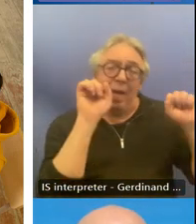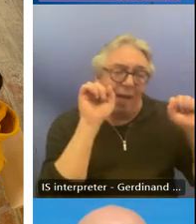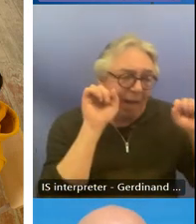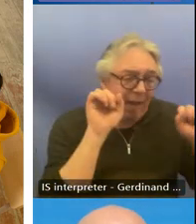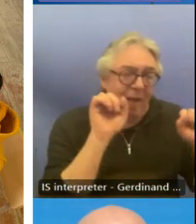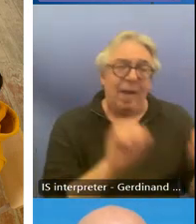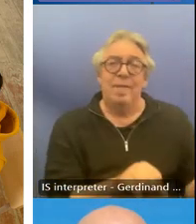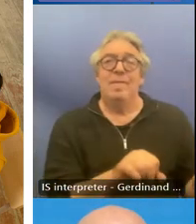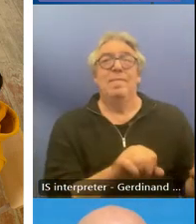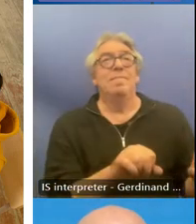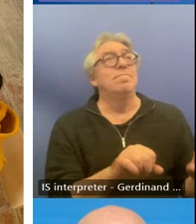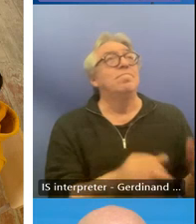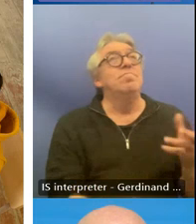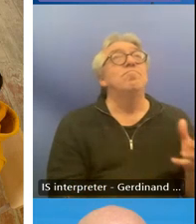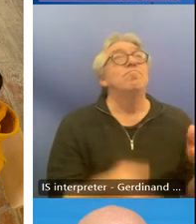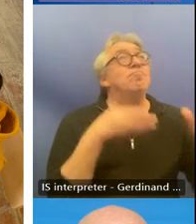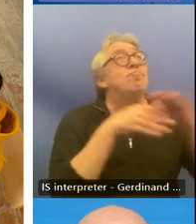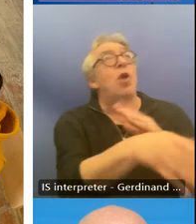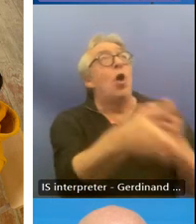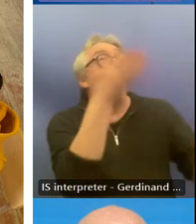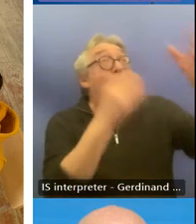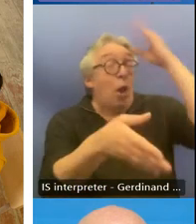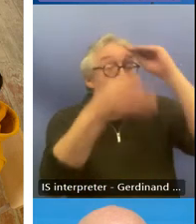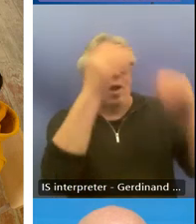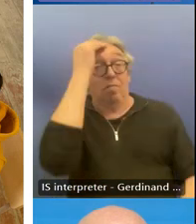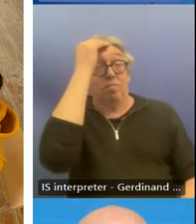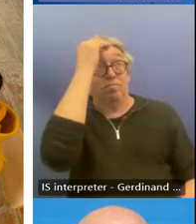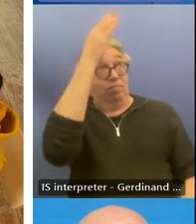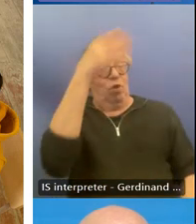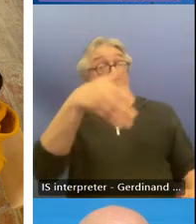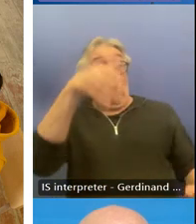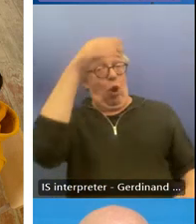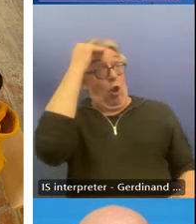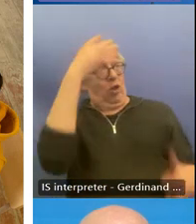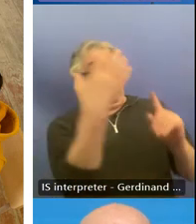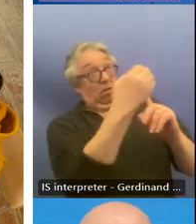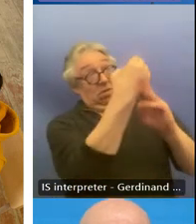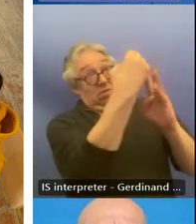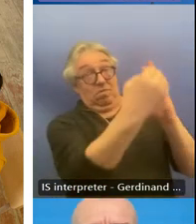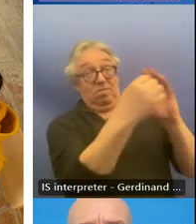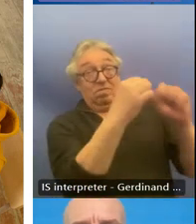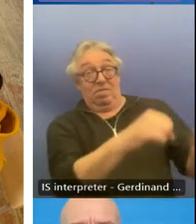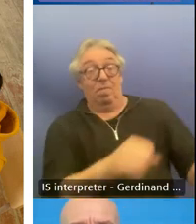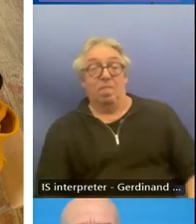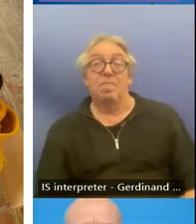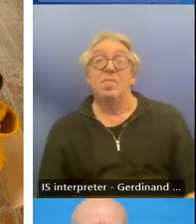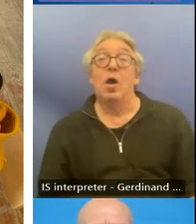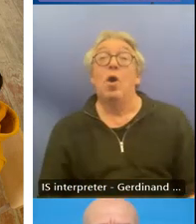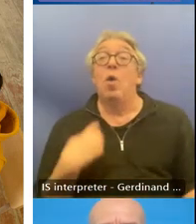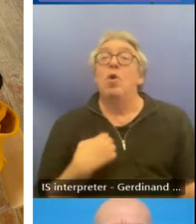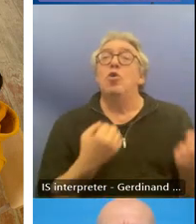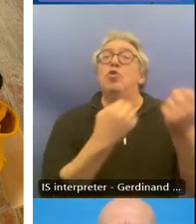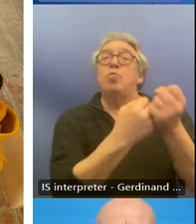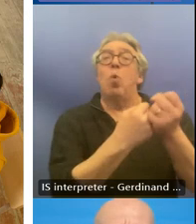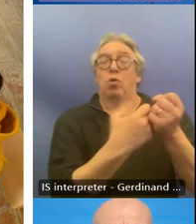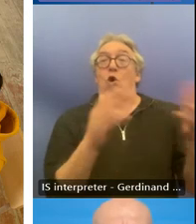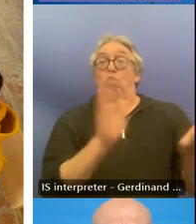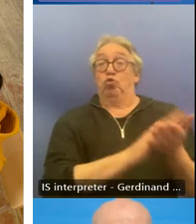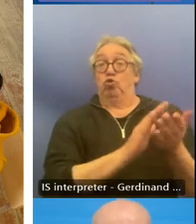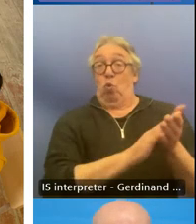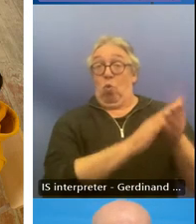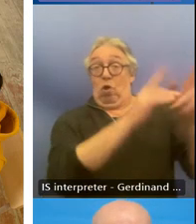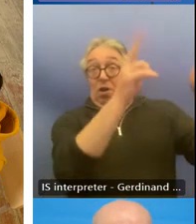This is the most difficult thing that we do. And our support is both at school level and at